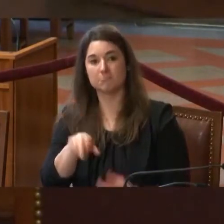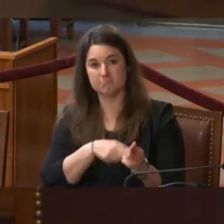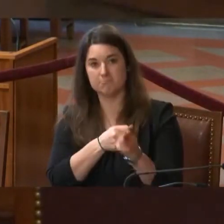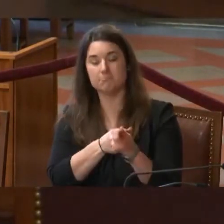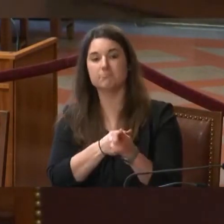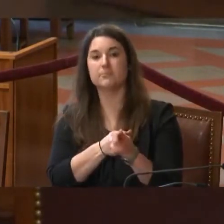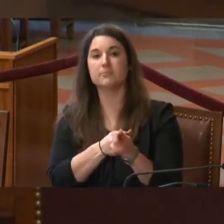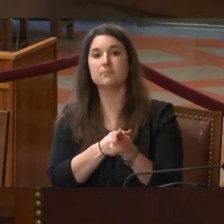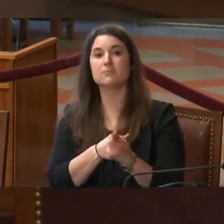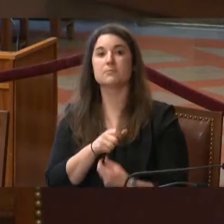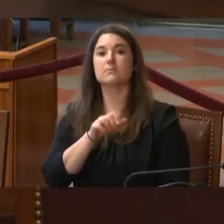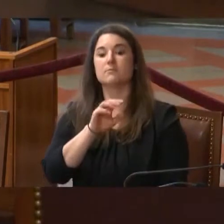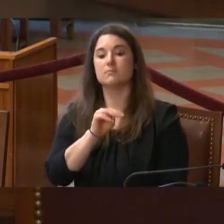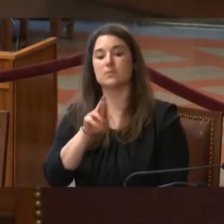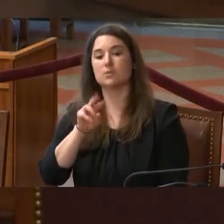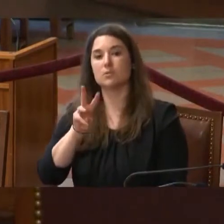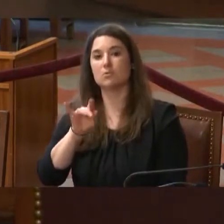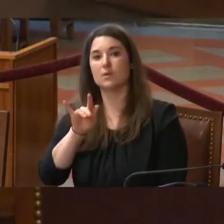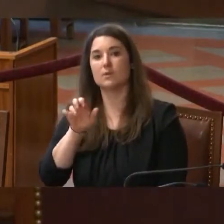Aye. Mr. Wilson.